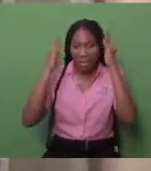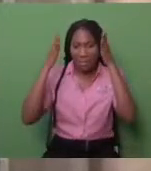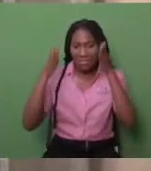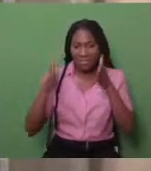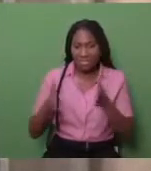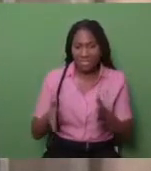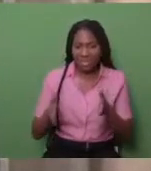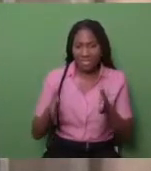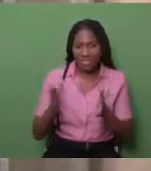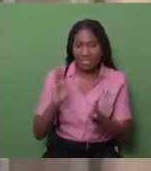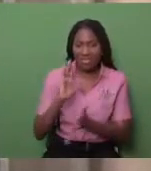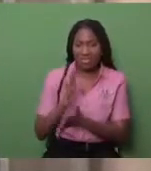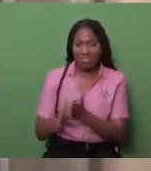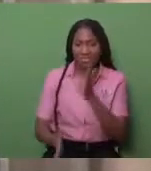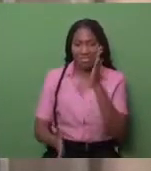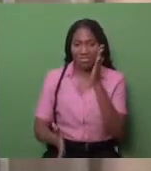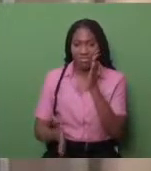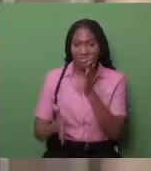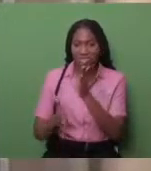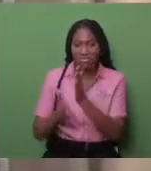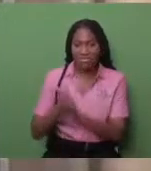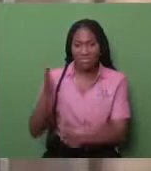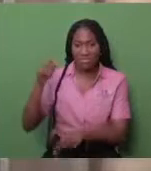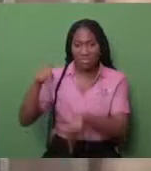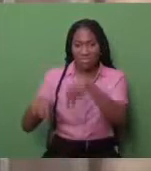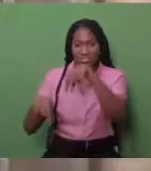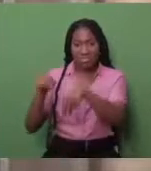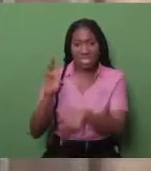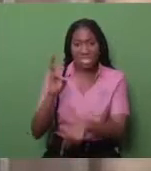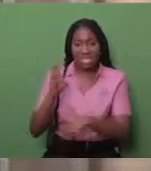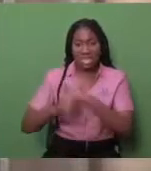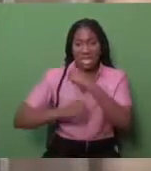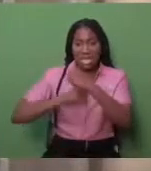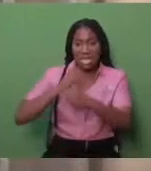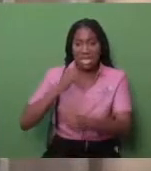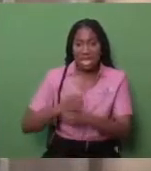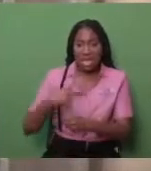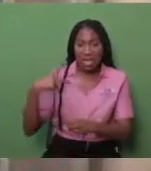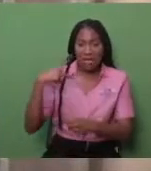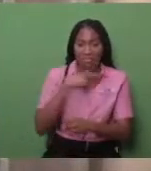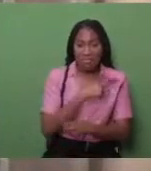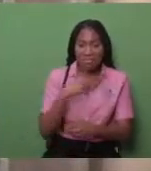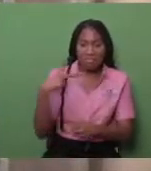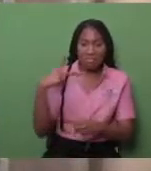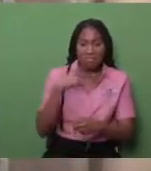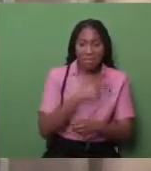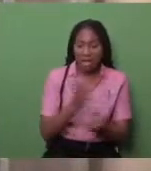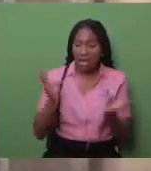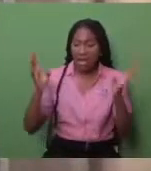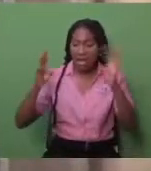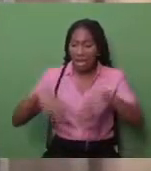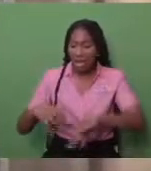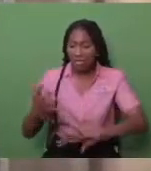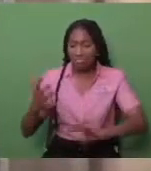of untruths, thank you. 6 years of untruths, collapse, and crisis. When I listened to him, I noticed that